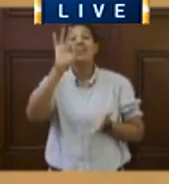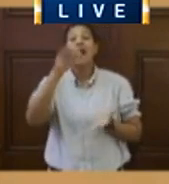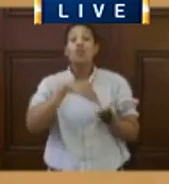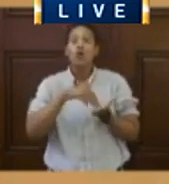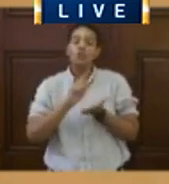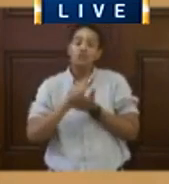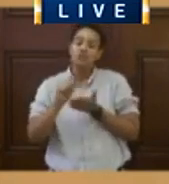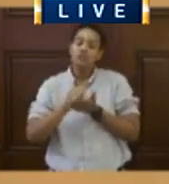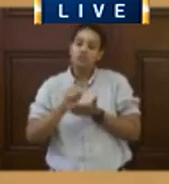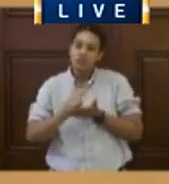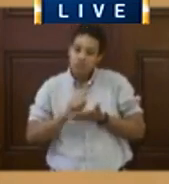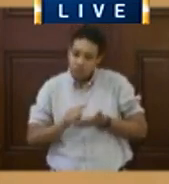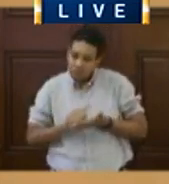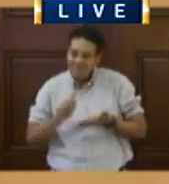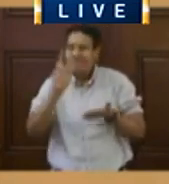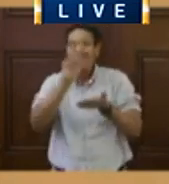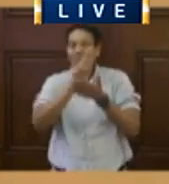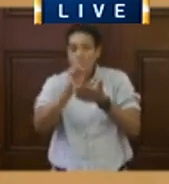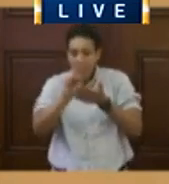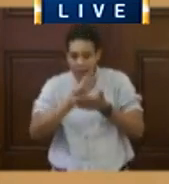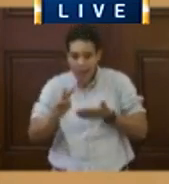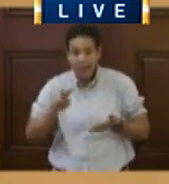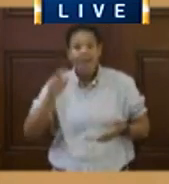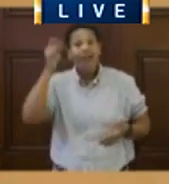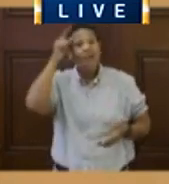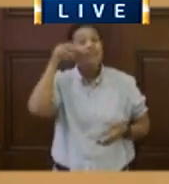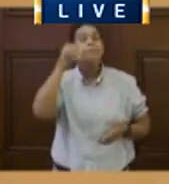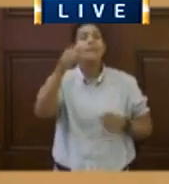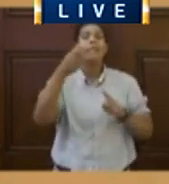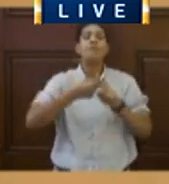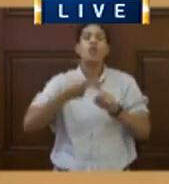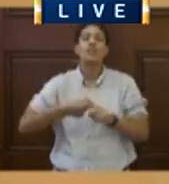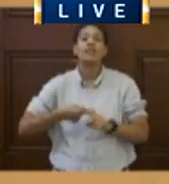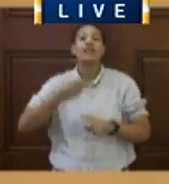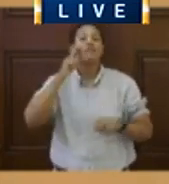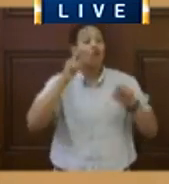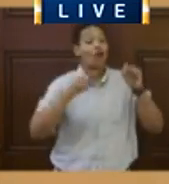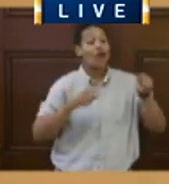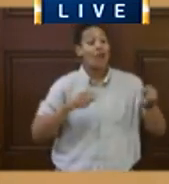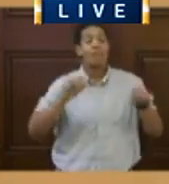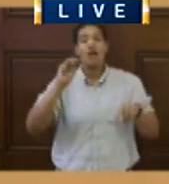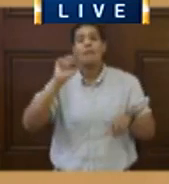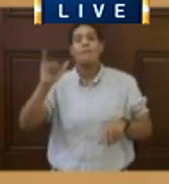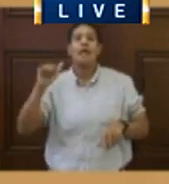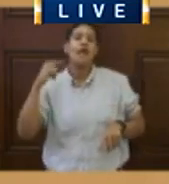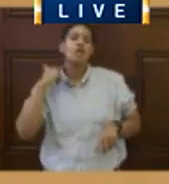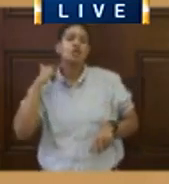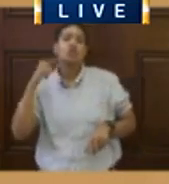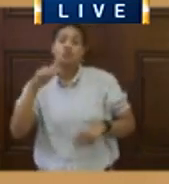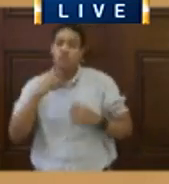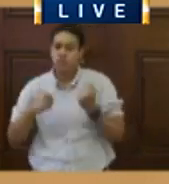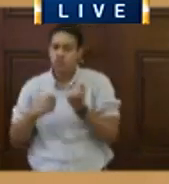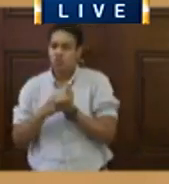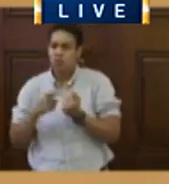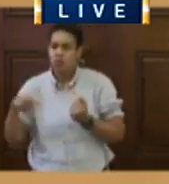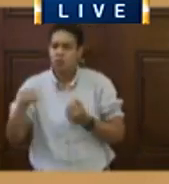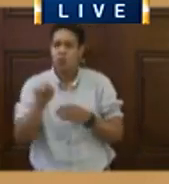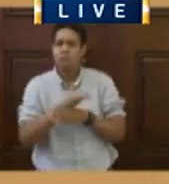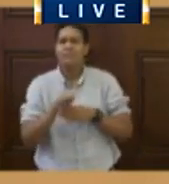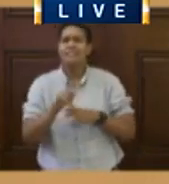paid monthly for the months of April, May, and June. And this incentivizes those businesses to keep